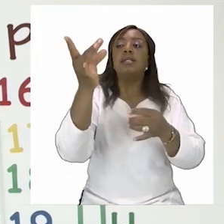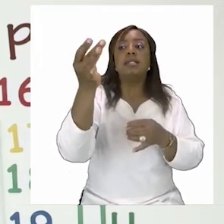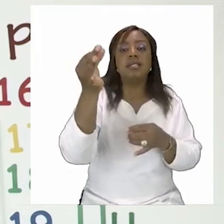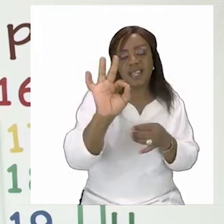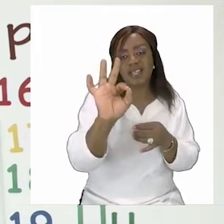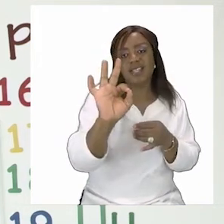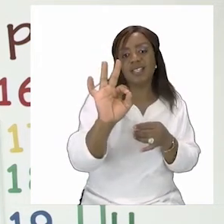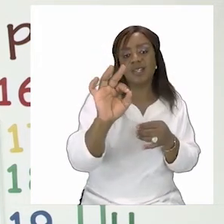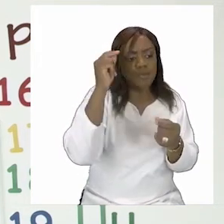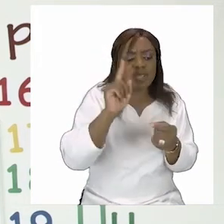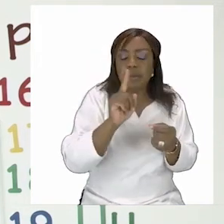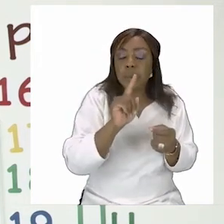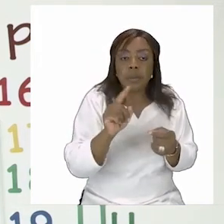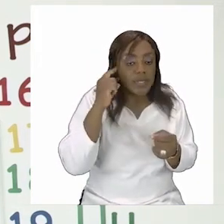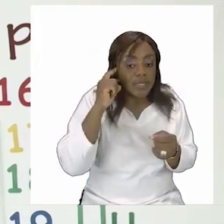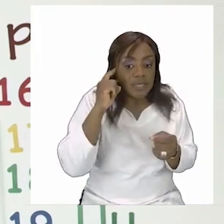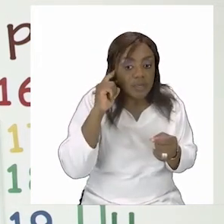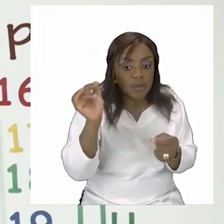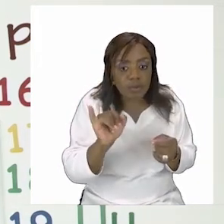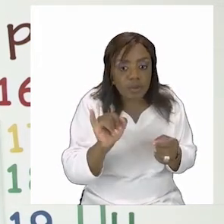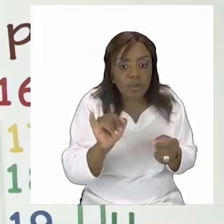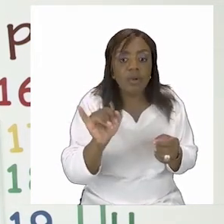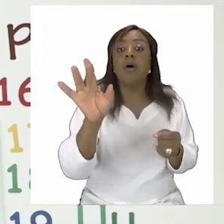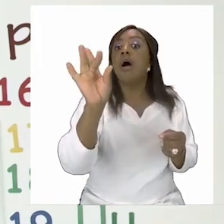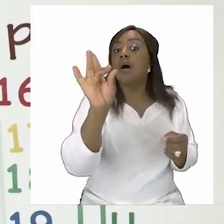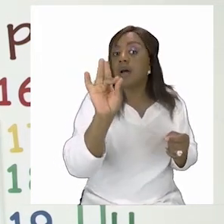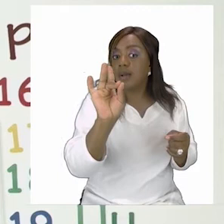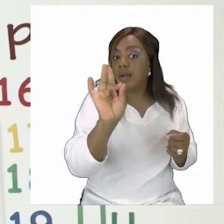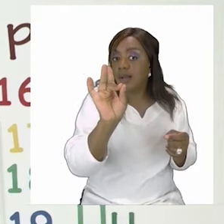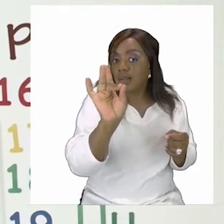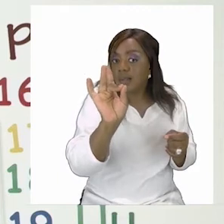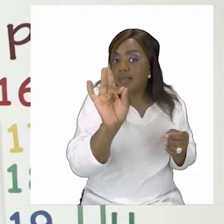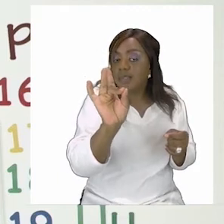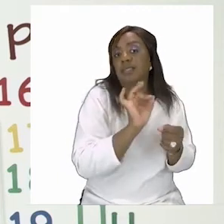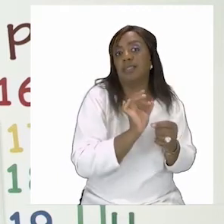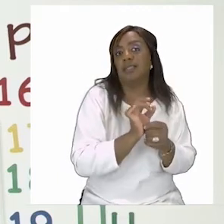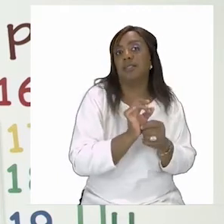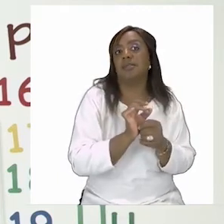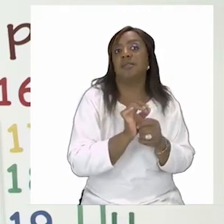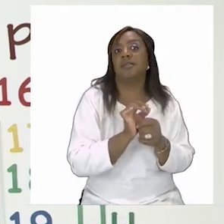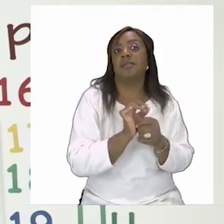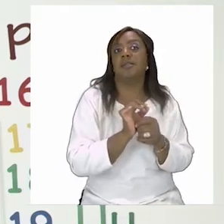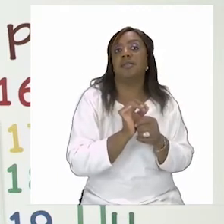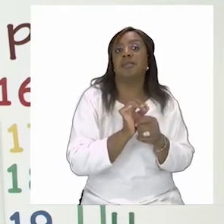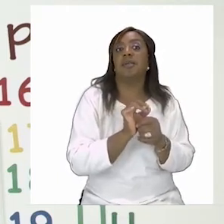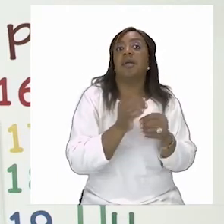9? You are going to say, well done, that it is